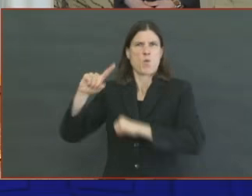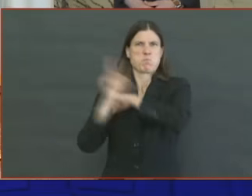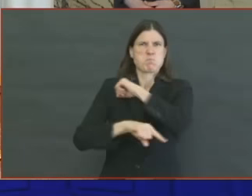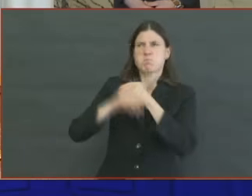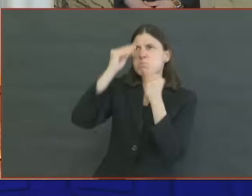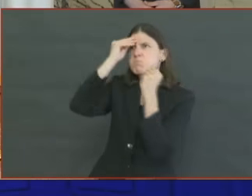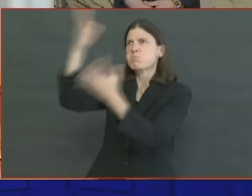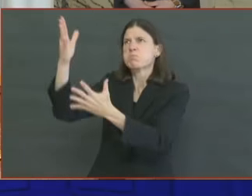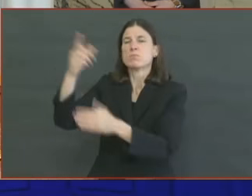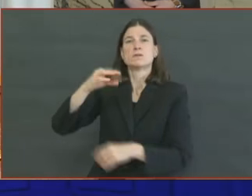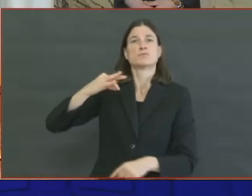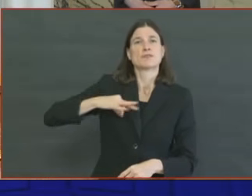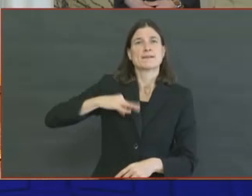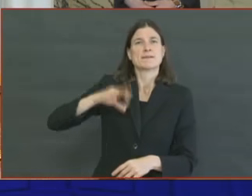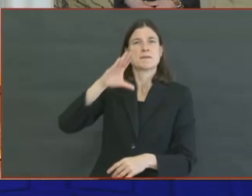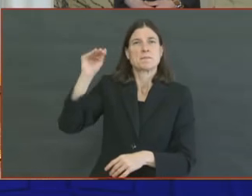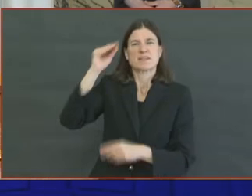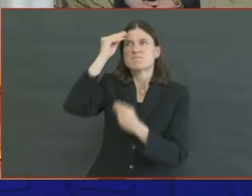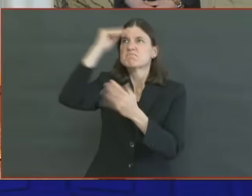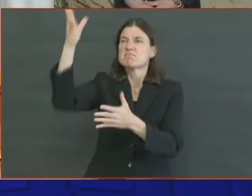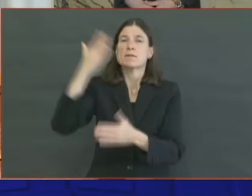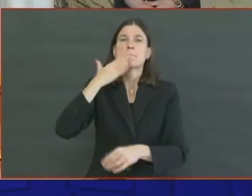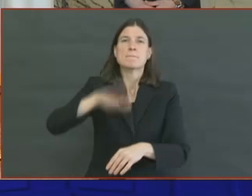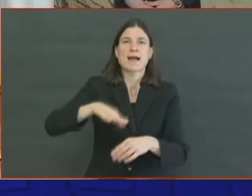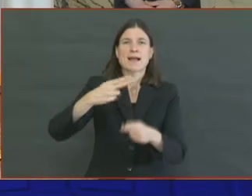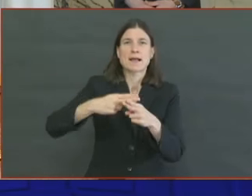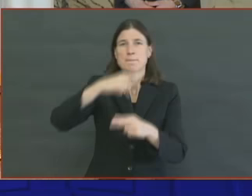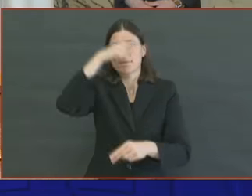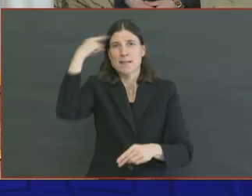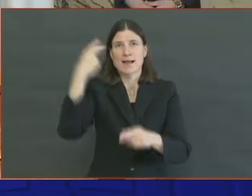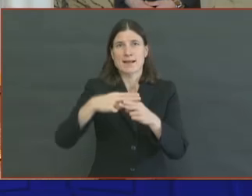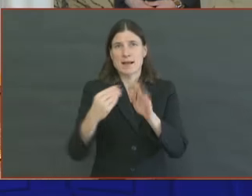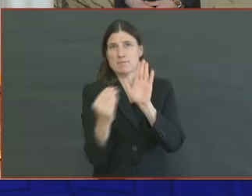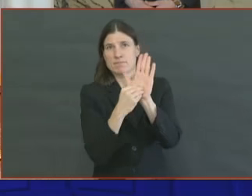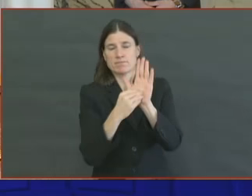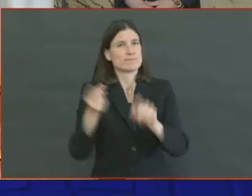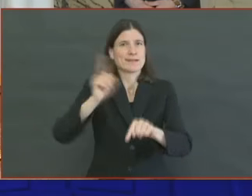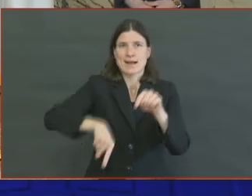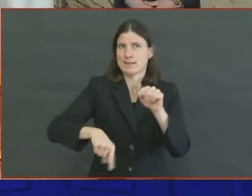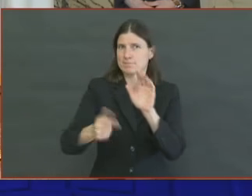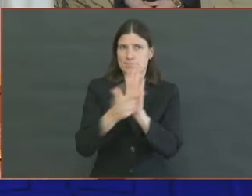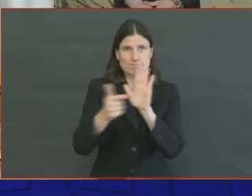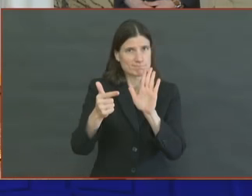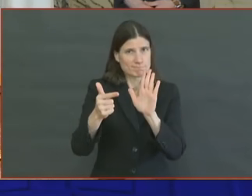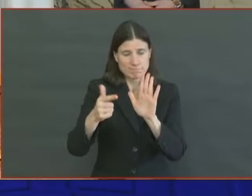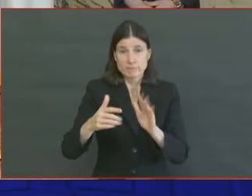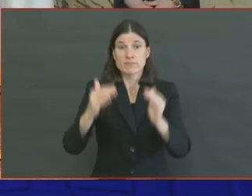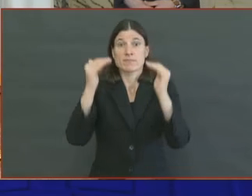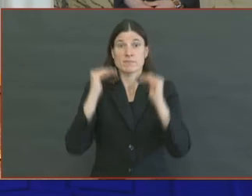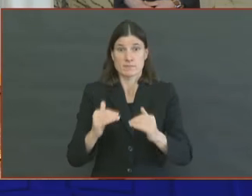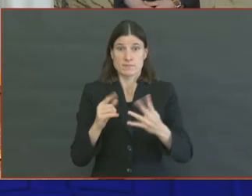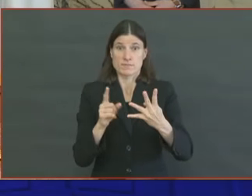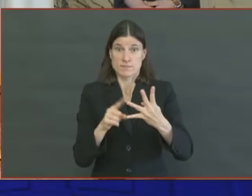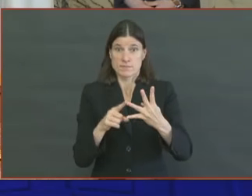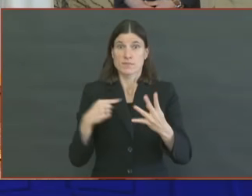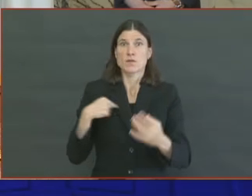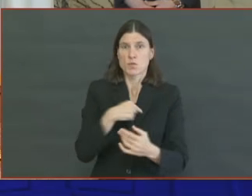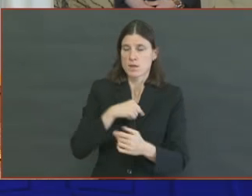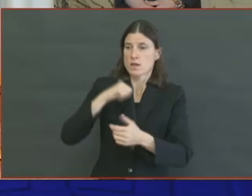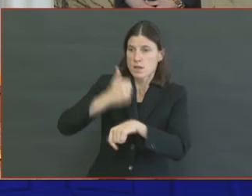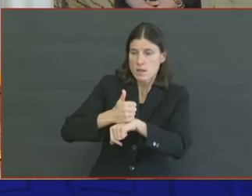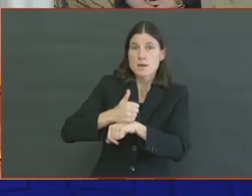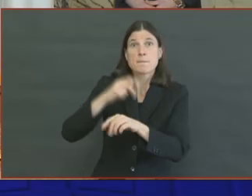on initiating residential foreclosures and evictions, and an agreement to waive mortgage-related late